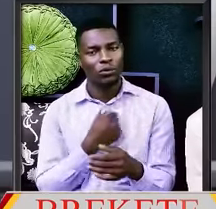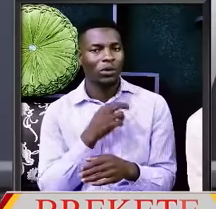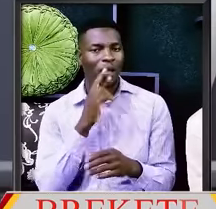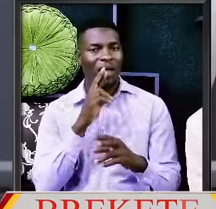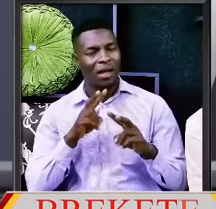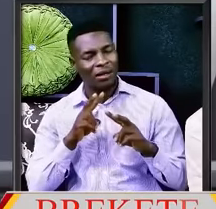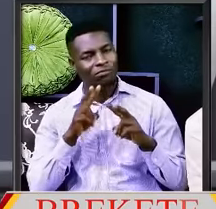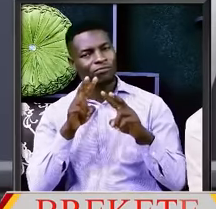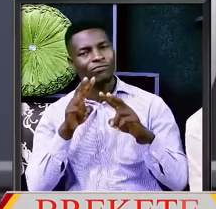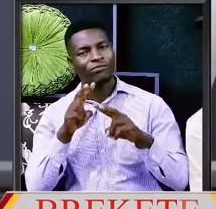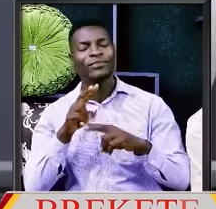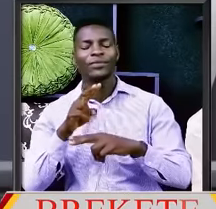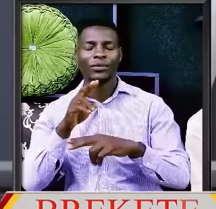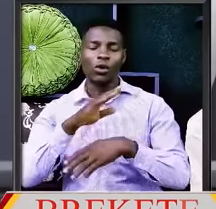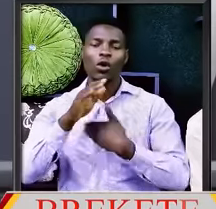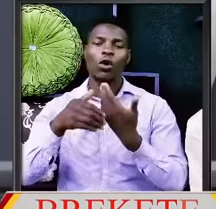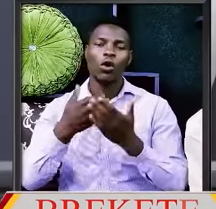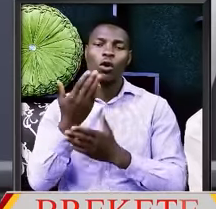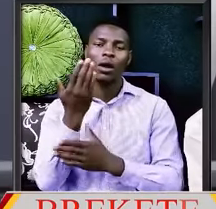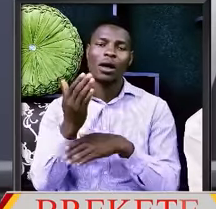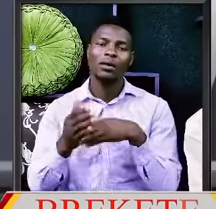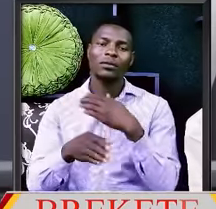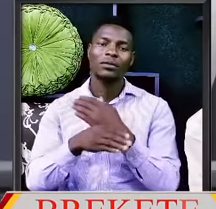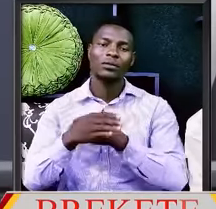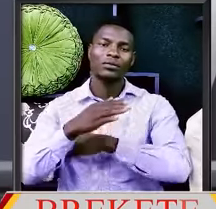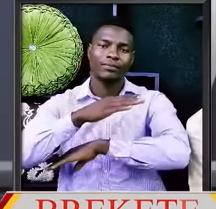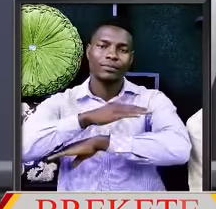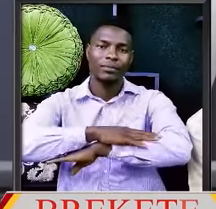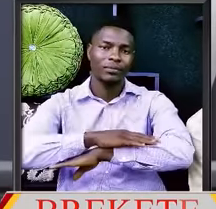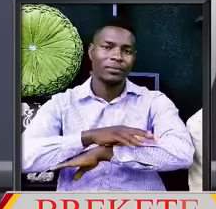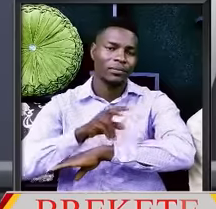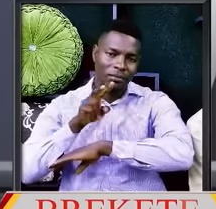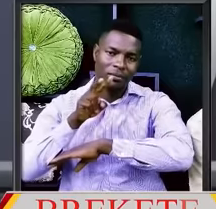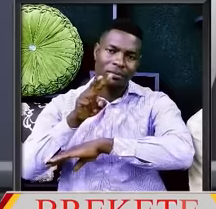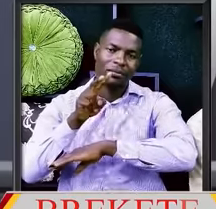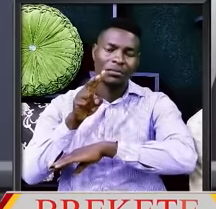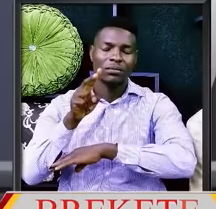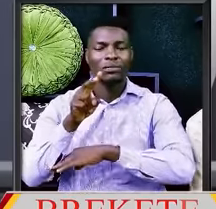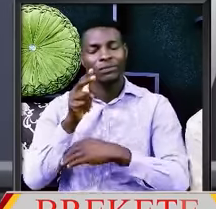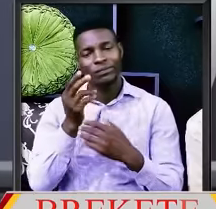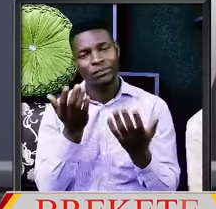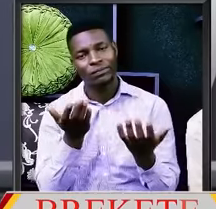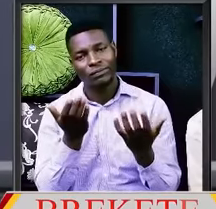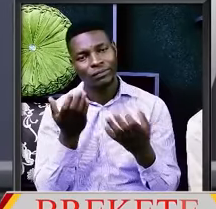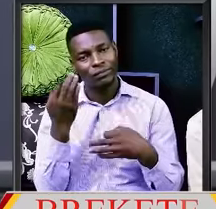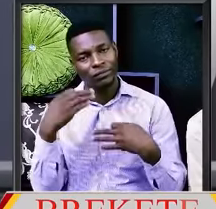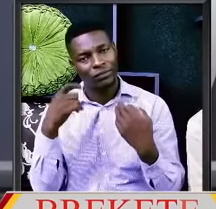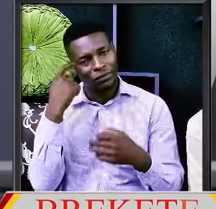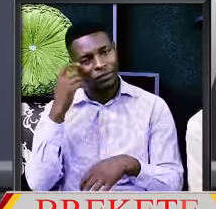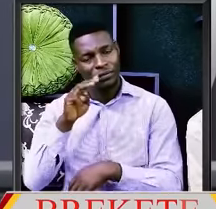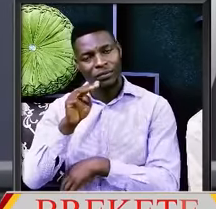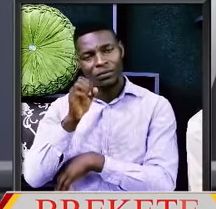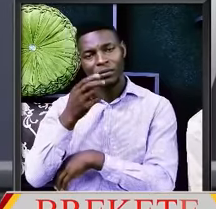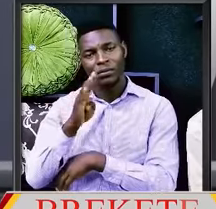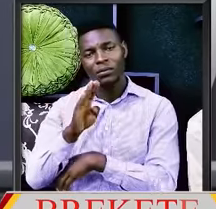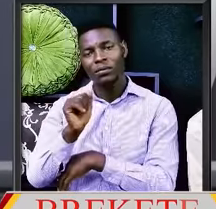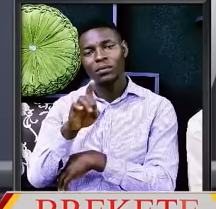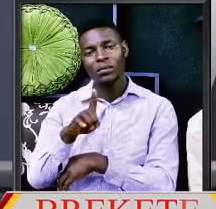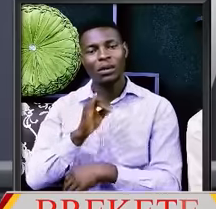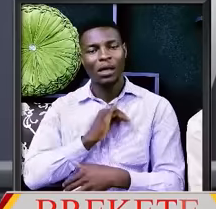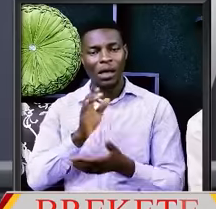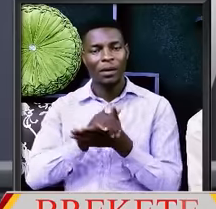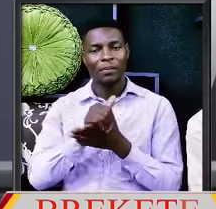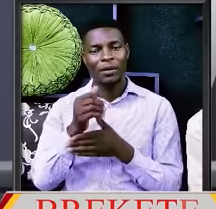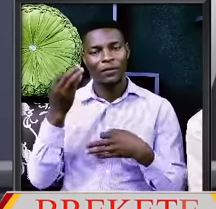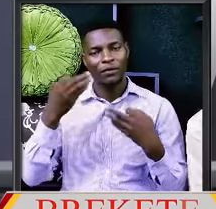all hands on deck. Amen. We're waiting to see the justice on God. My own belief is justice for Mohbad is justice for the entire youth of